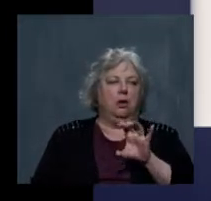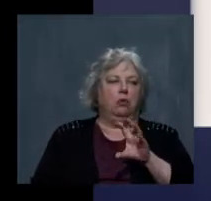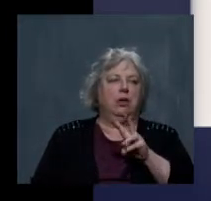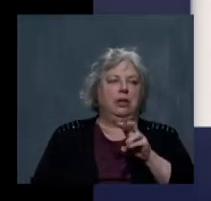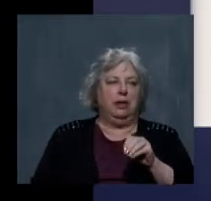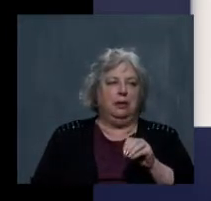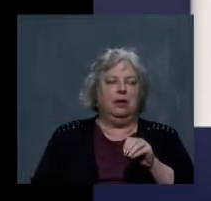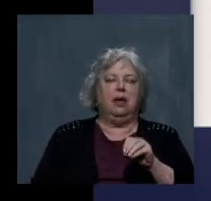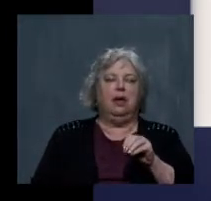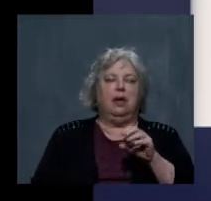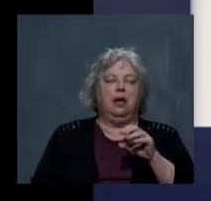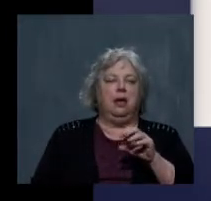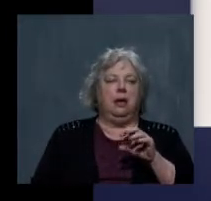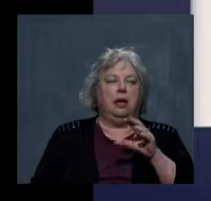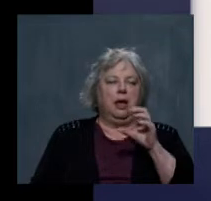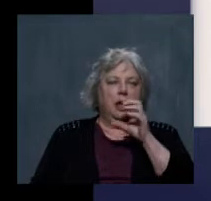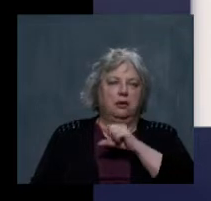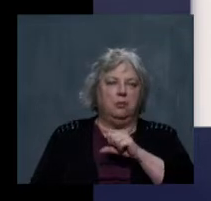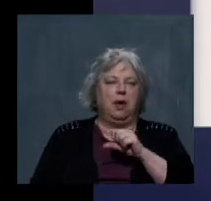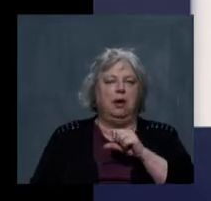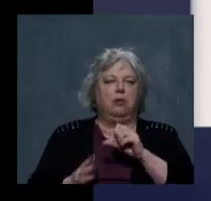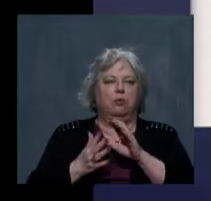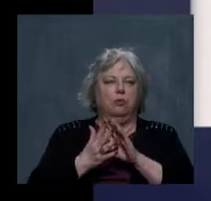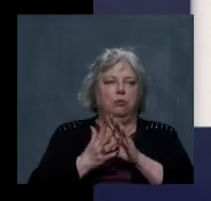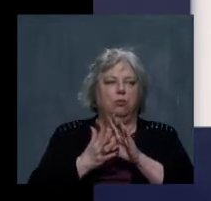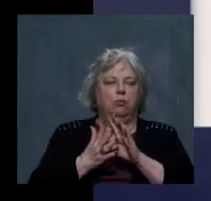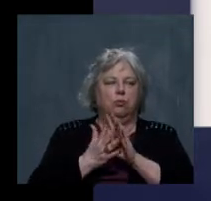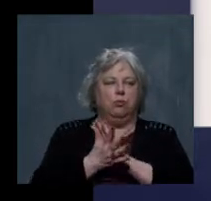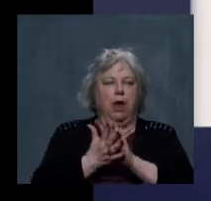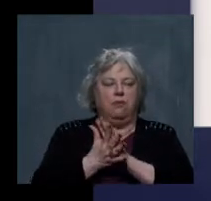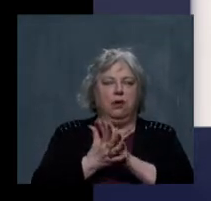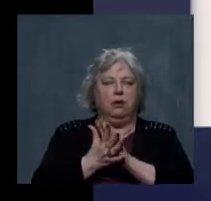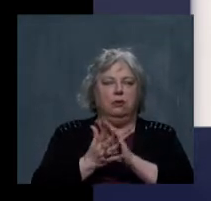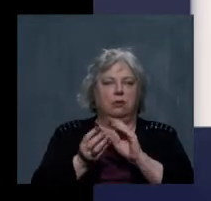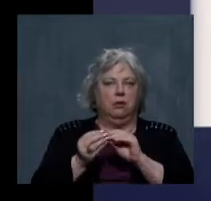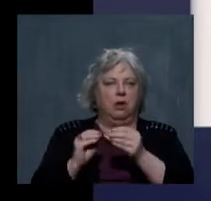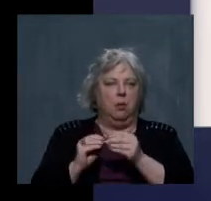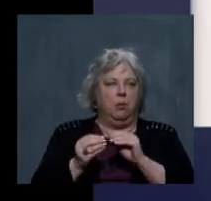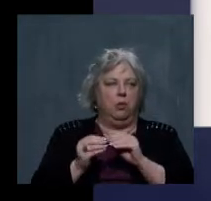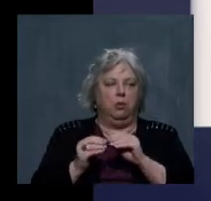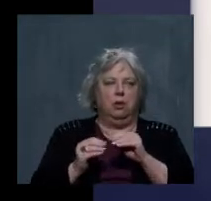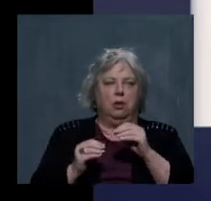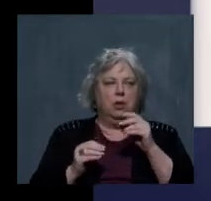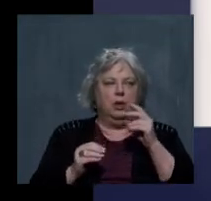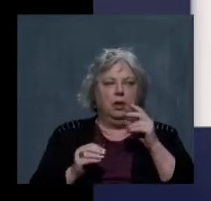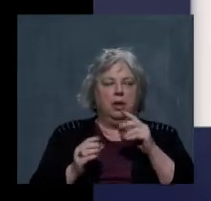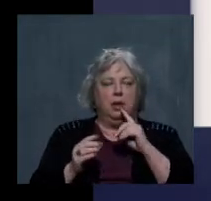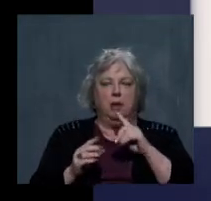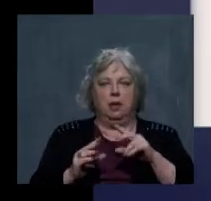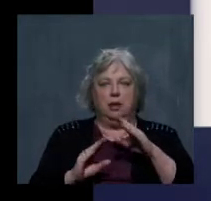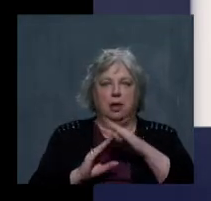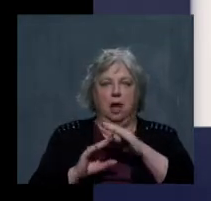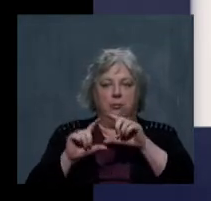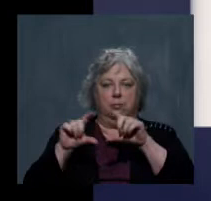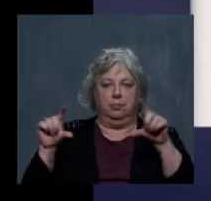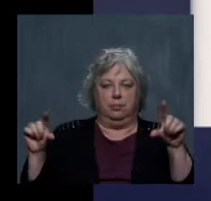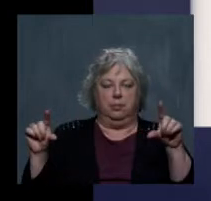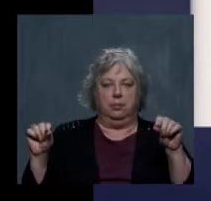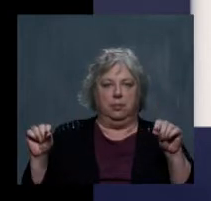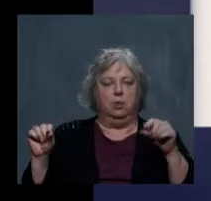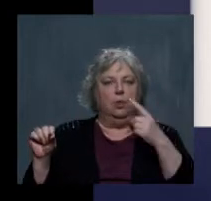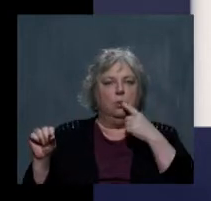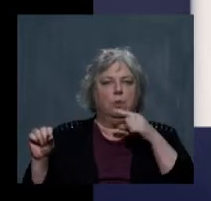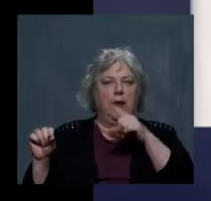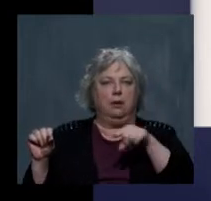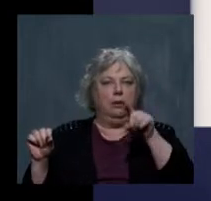traffic 24-hour volumes. And if you look at the top, the red circle, you have,